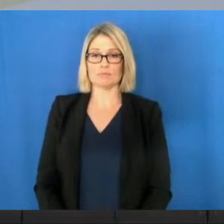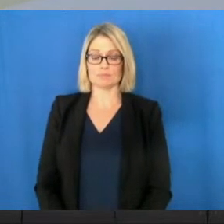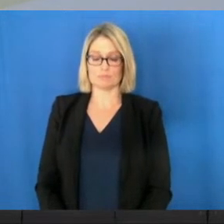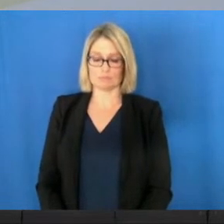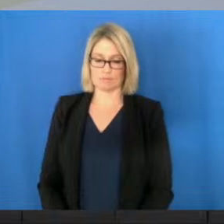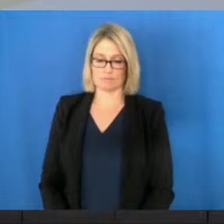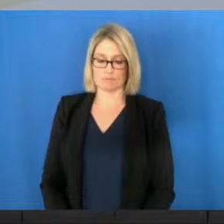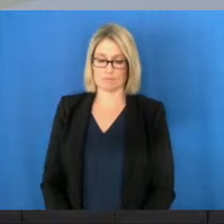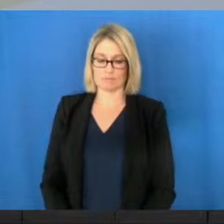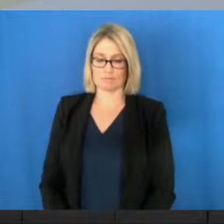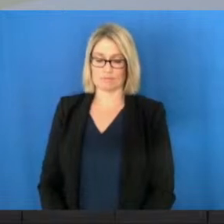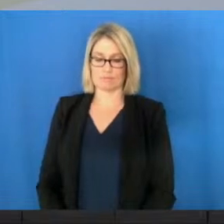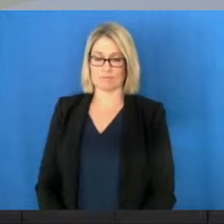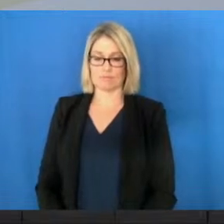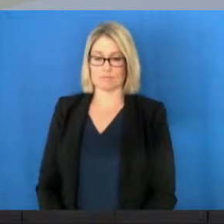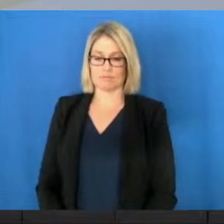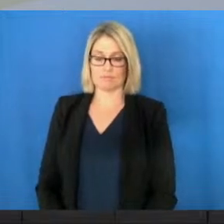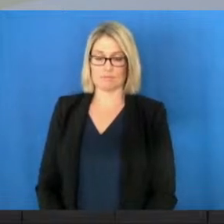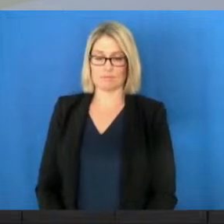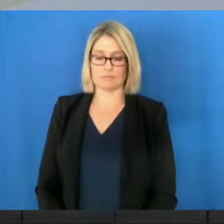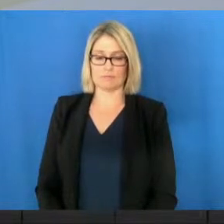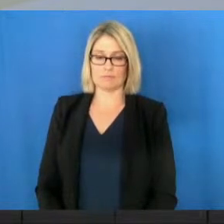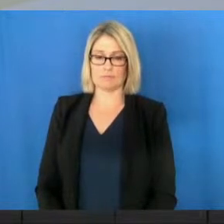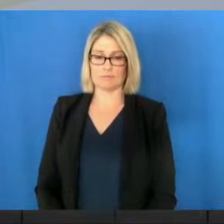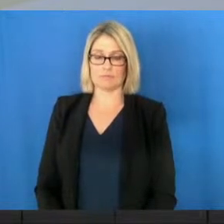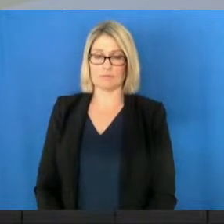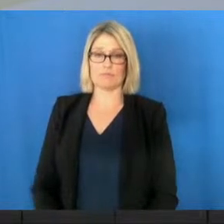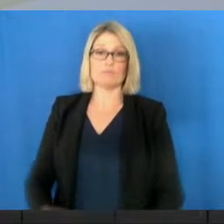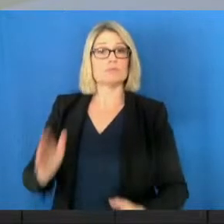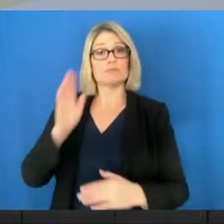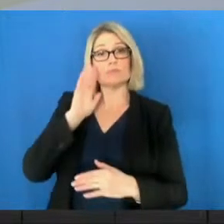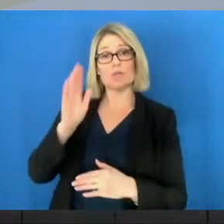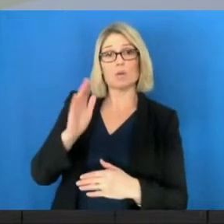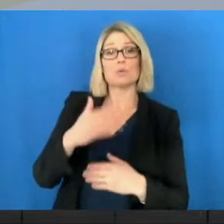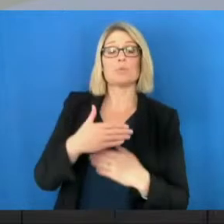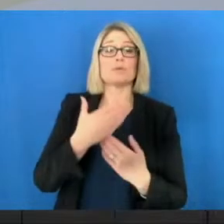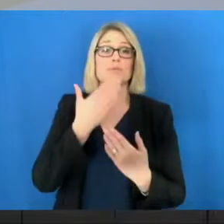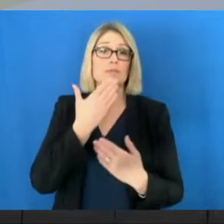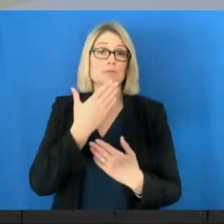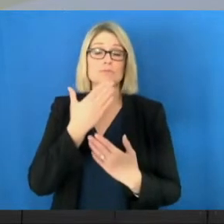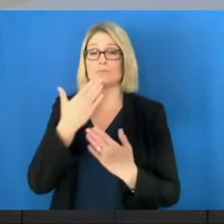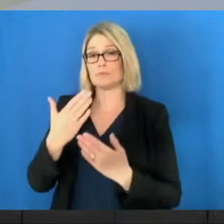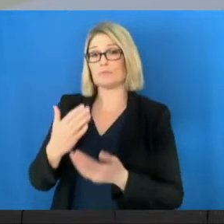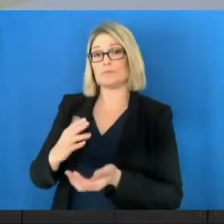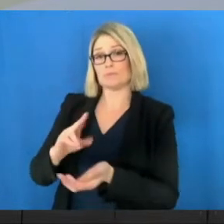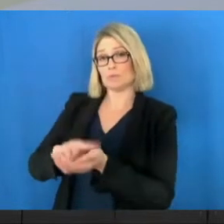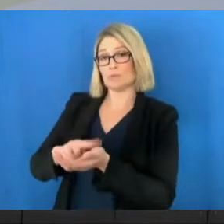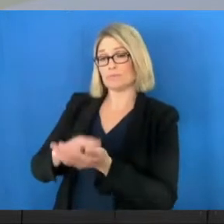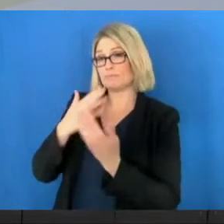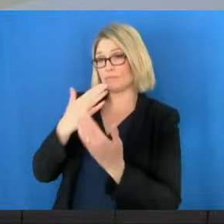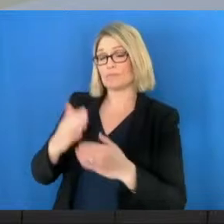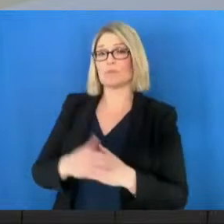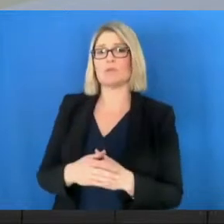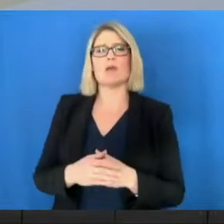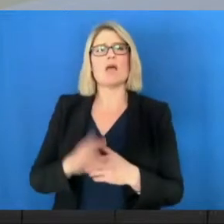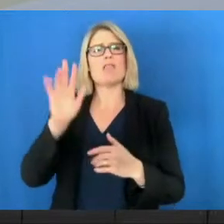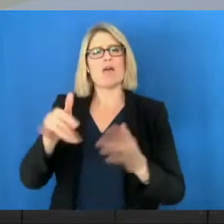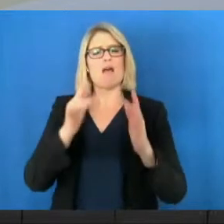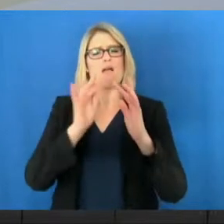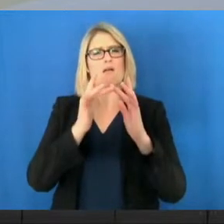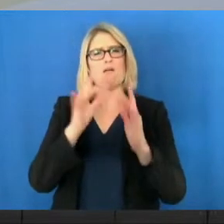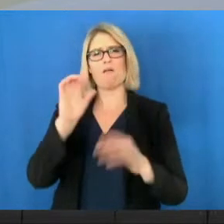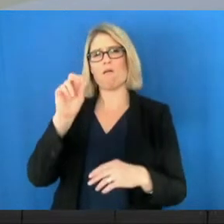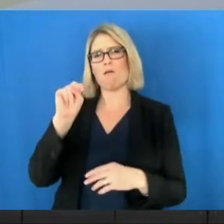Yeah, hi, Dr. Morrison and Nurse Dowling. Could you tell us more about how the online booking